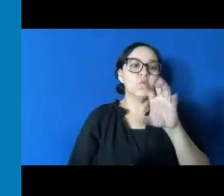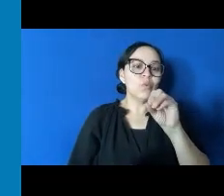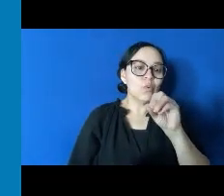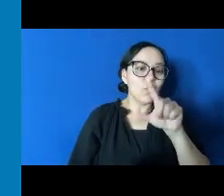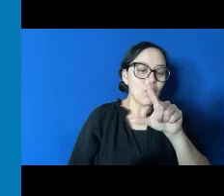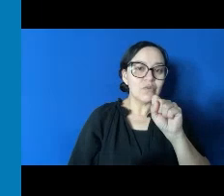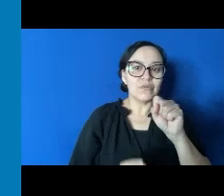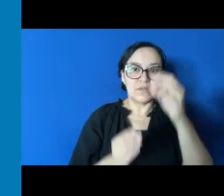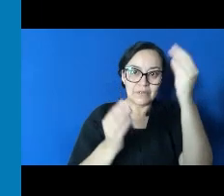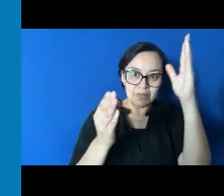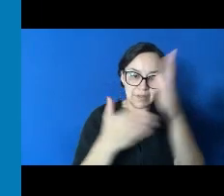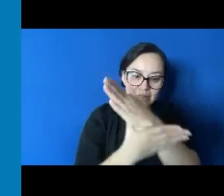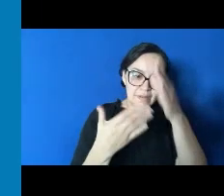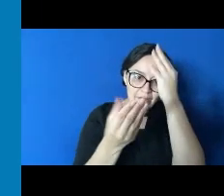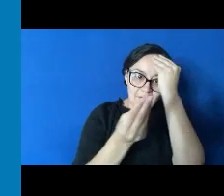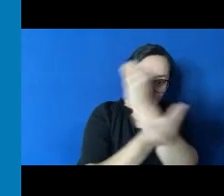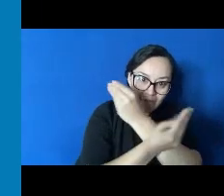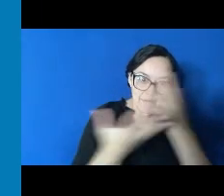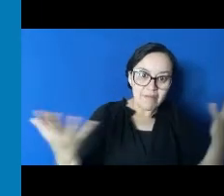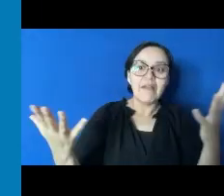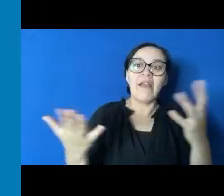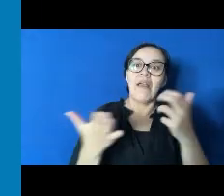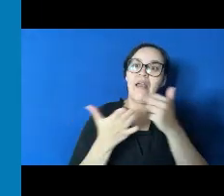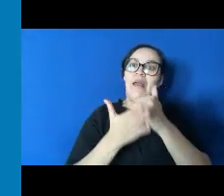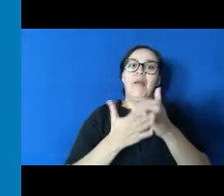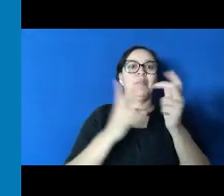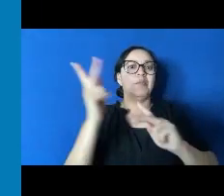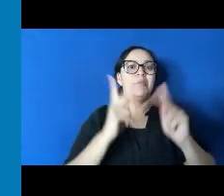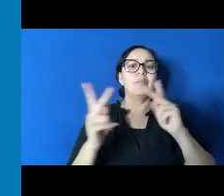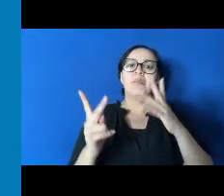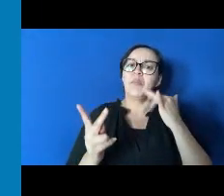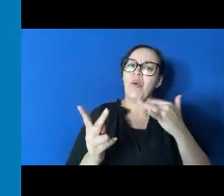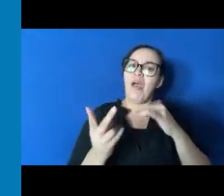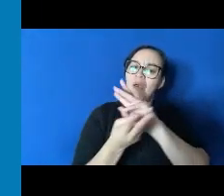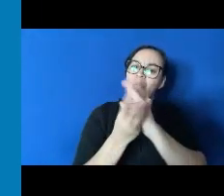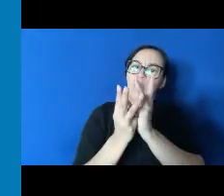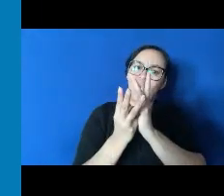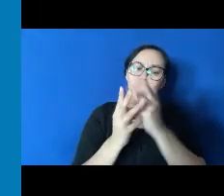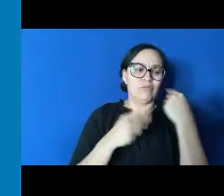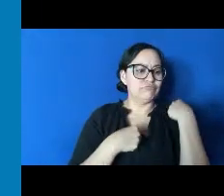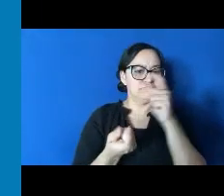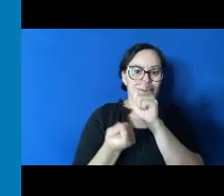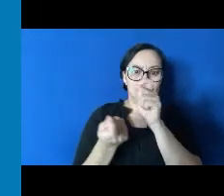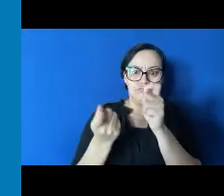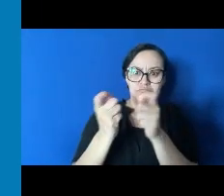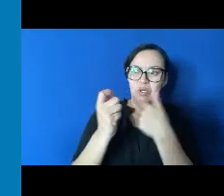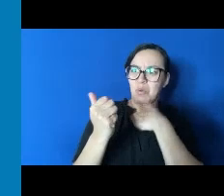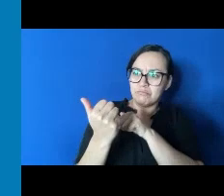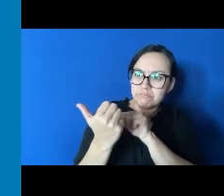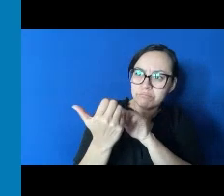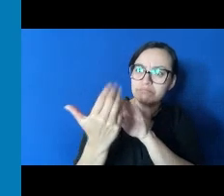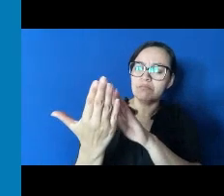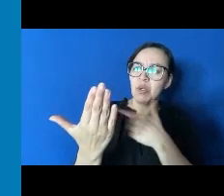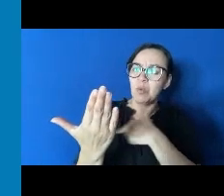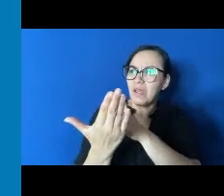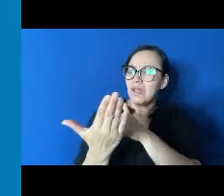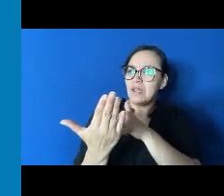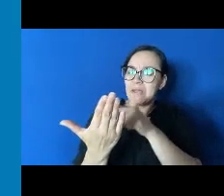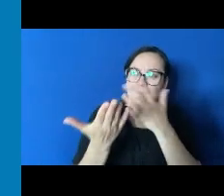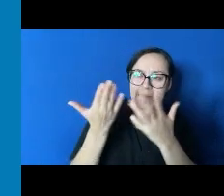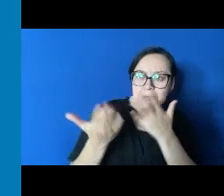información way of útil sharing para useful enfrentar information cambio climático in y order to realmente deal with queremos climate change.